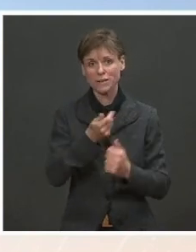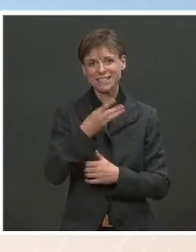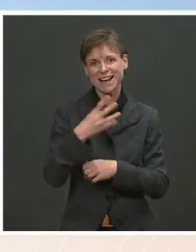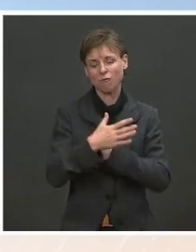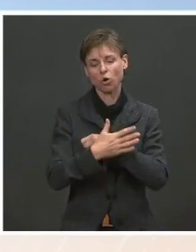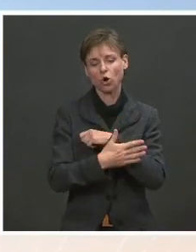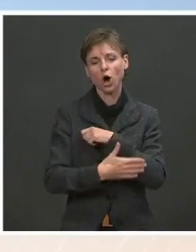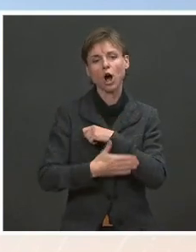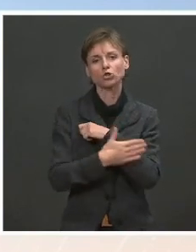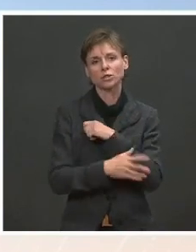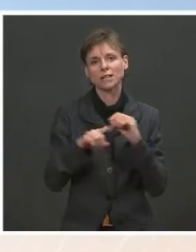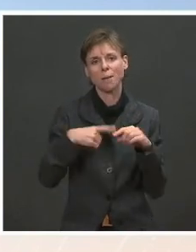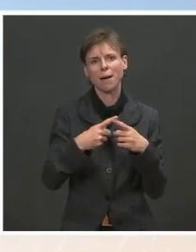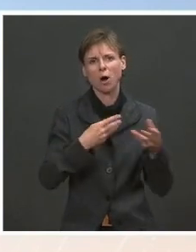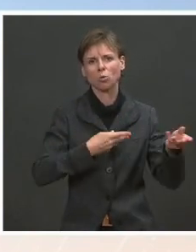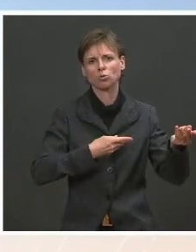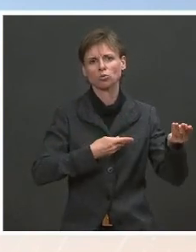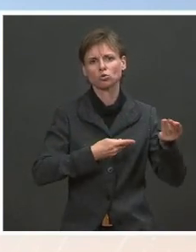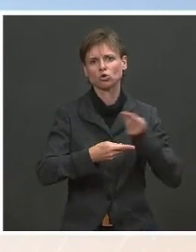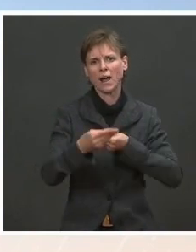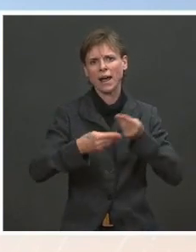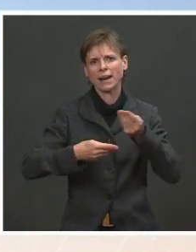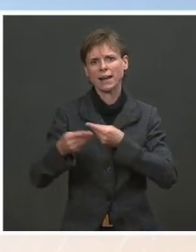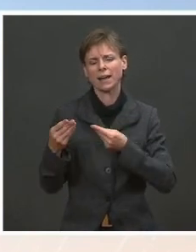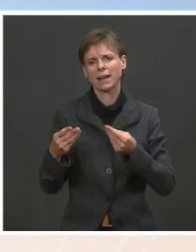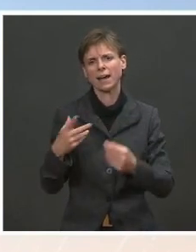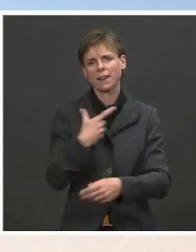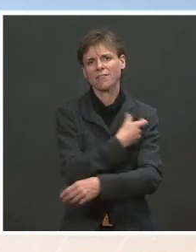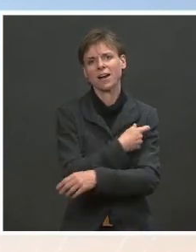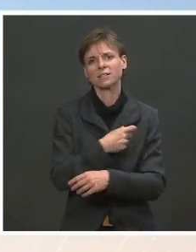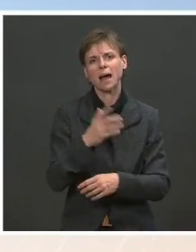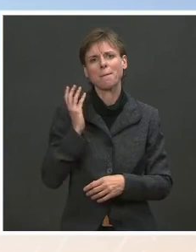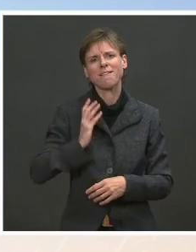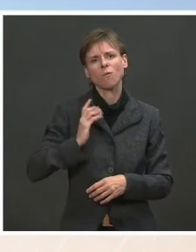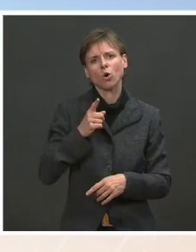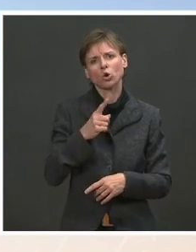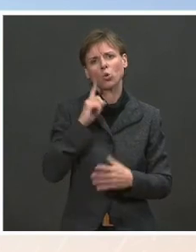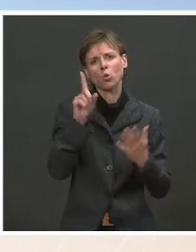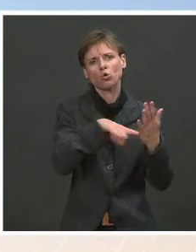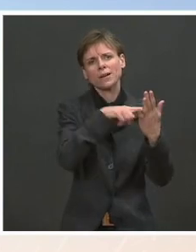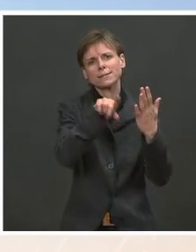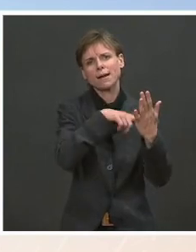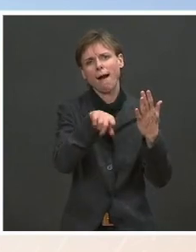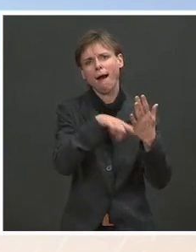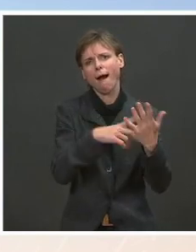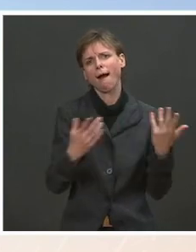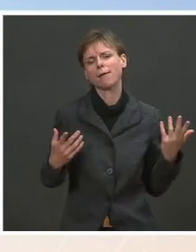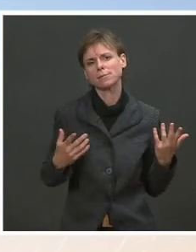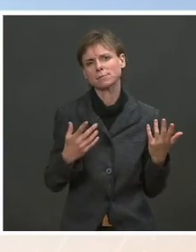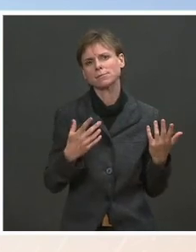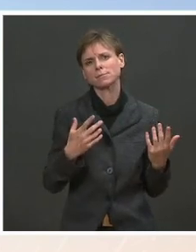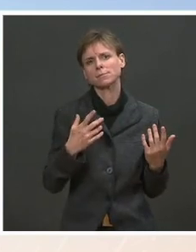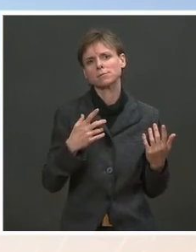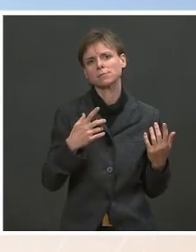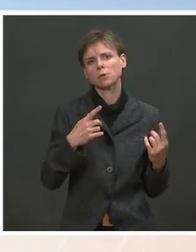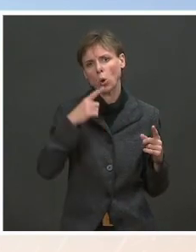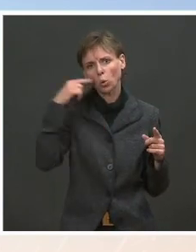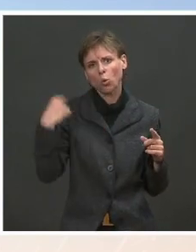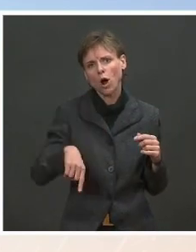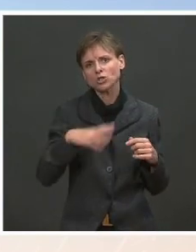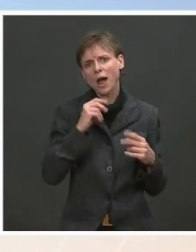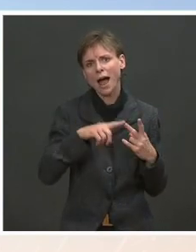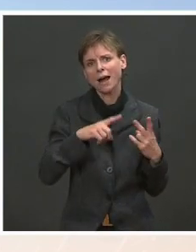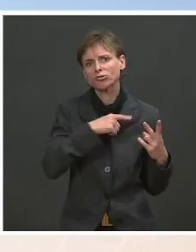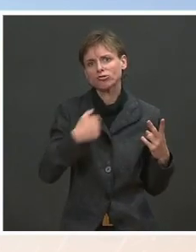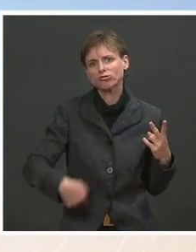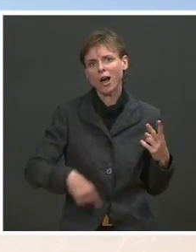Mm-hmm. In the past, you criticized Russia and China for so-called vaccine diplomacy. And you suggested that it should be done